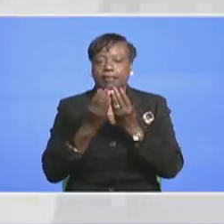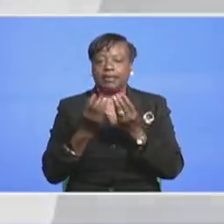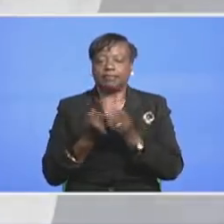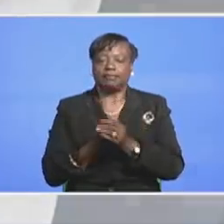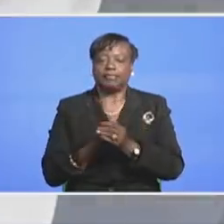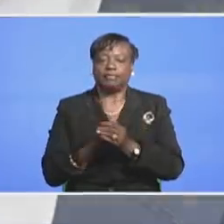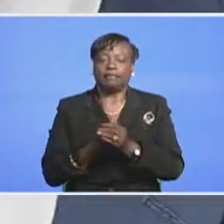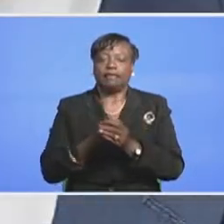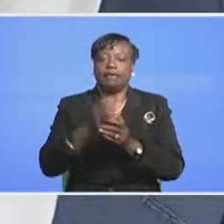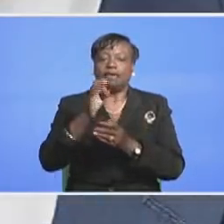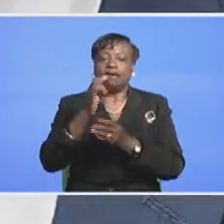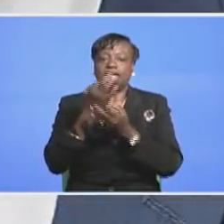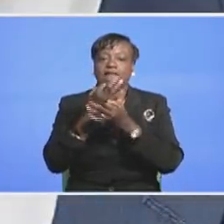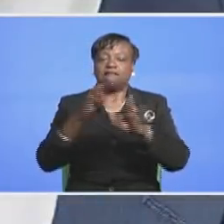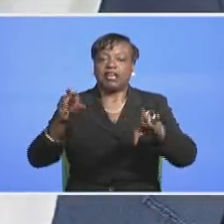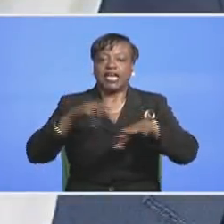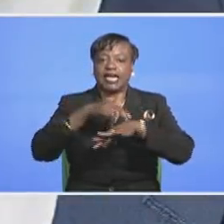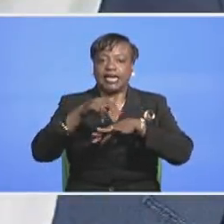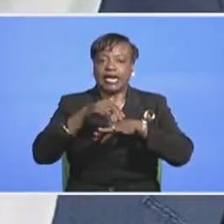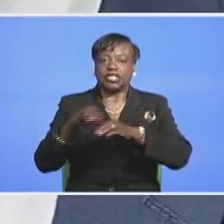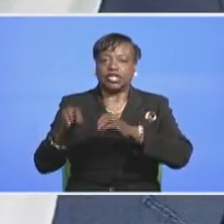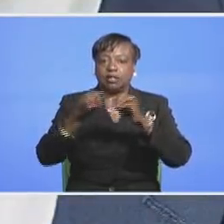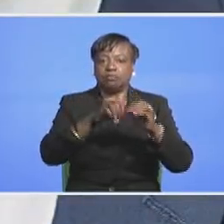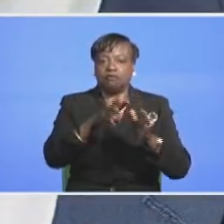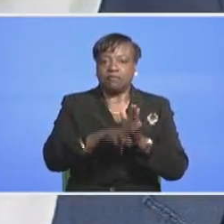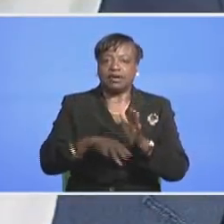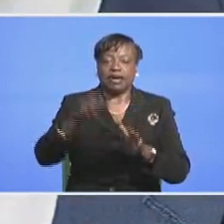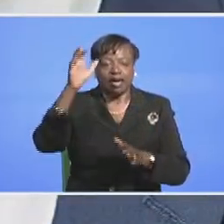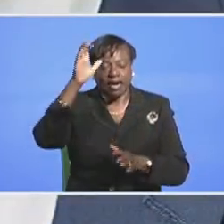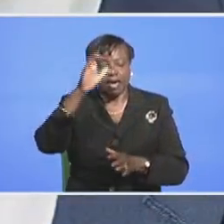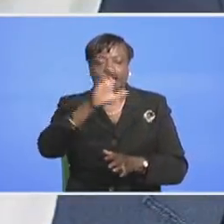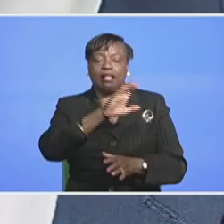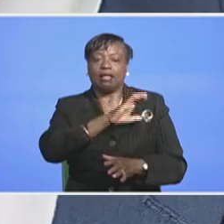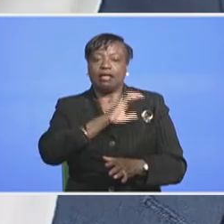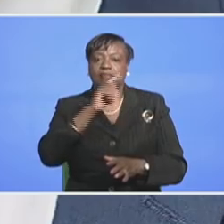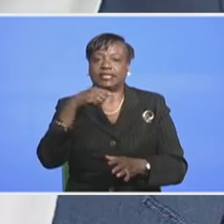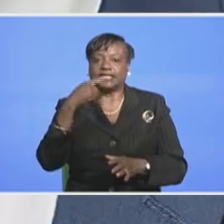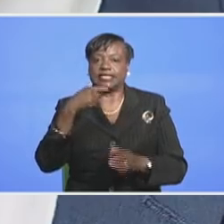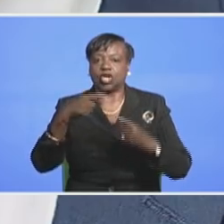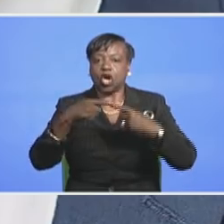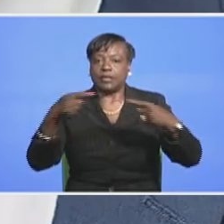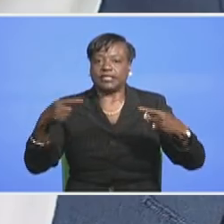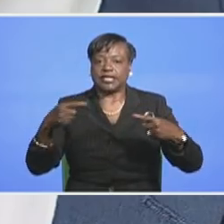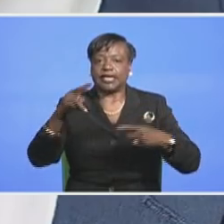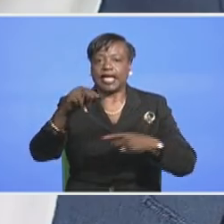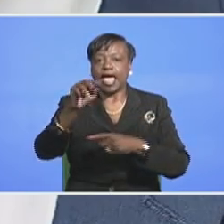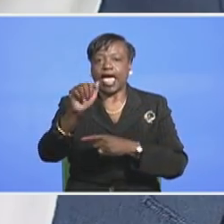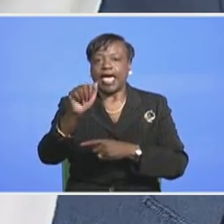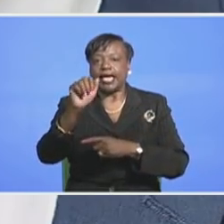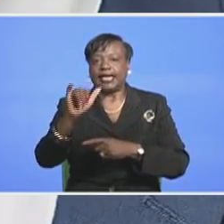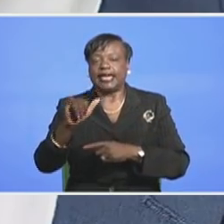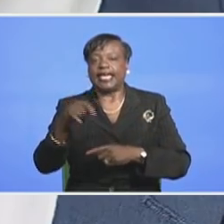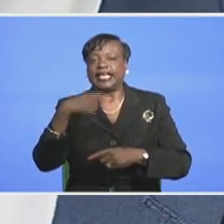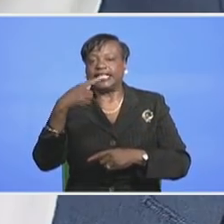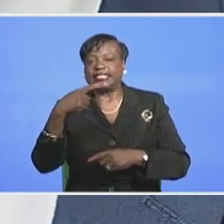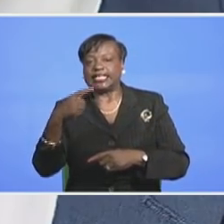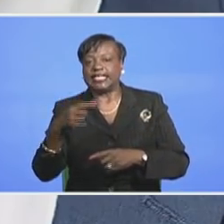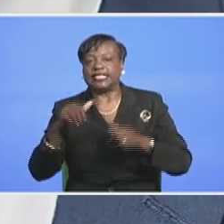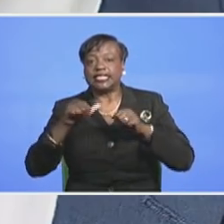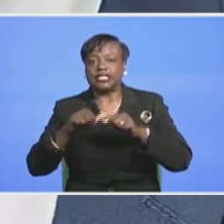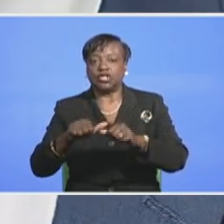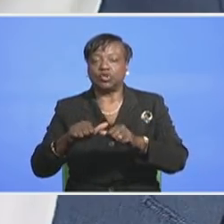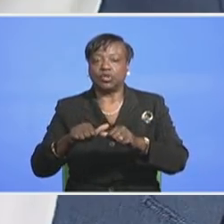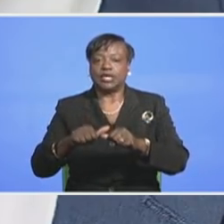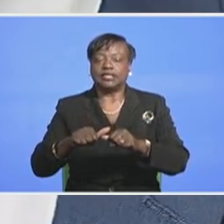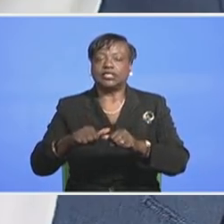Free National Movement Chairman Carl Culmer says the opposition naysayers will continue to downplay the progress the country is making because